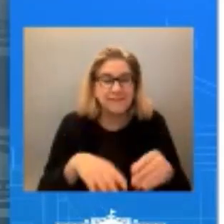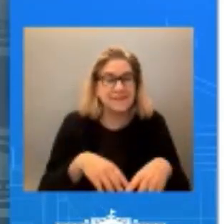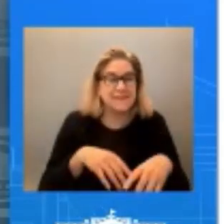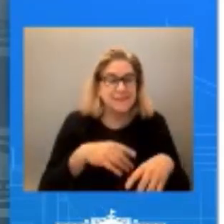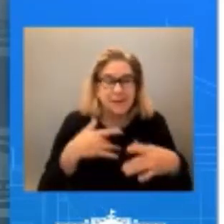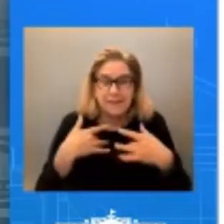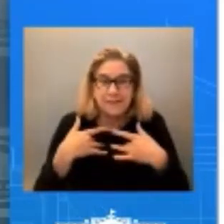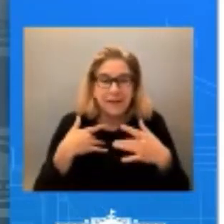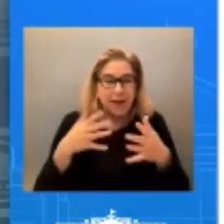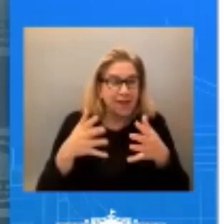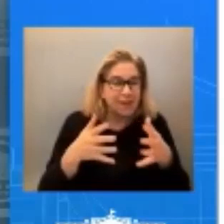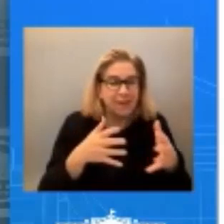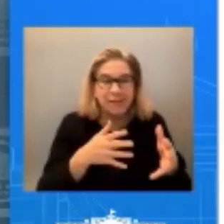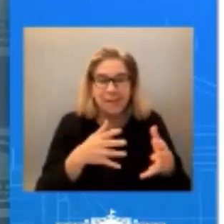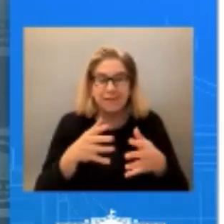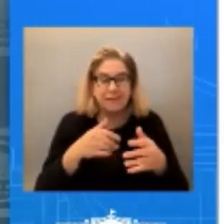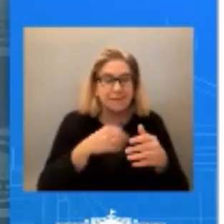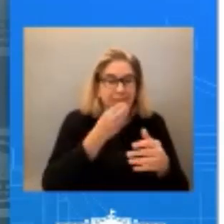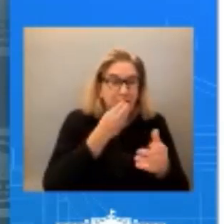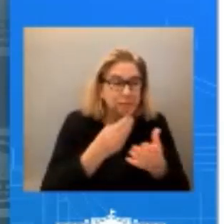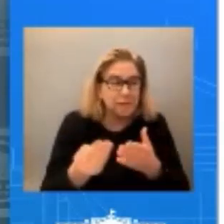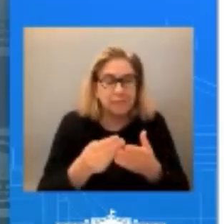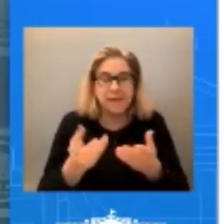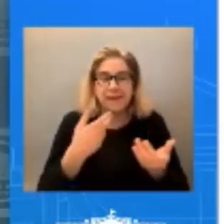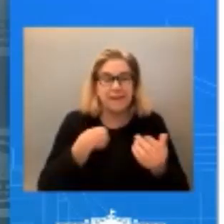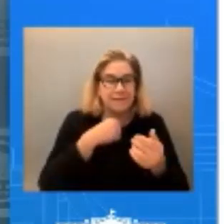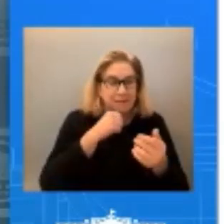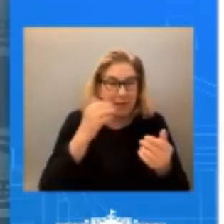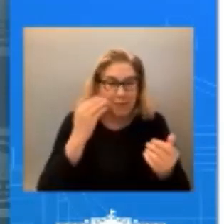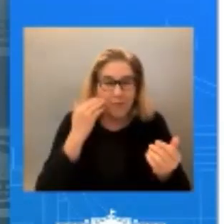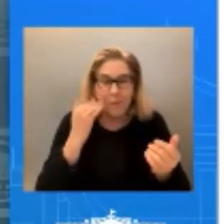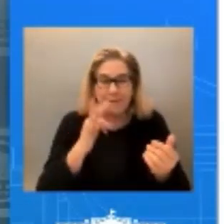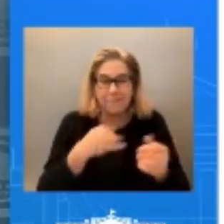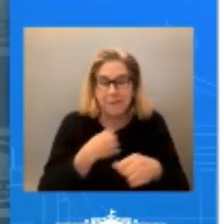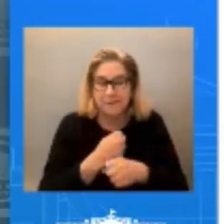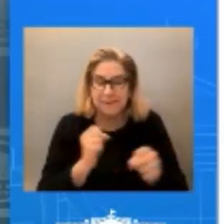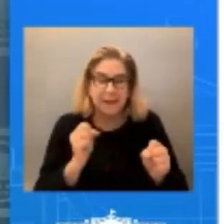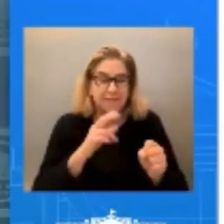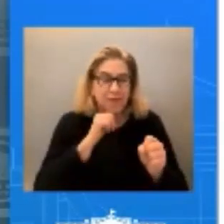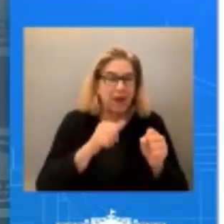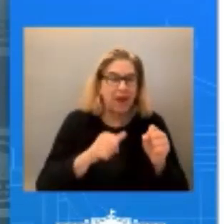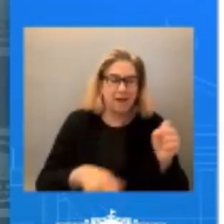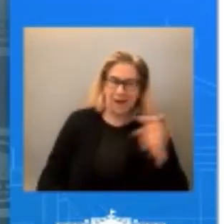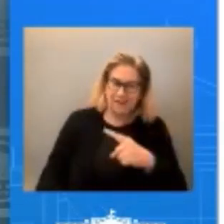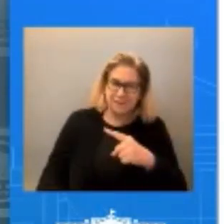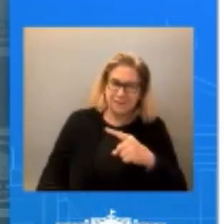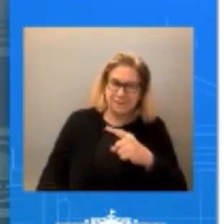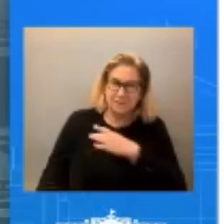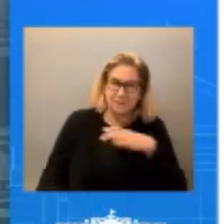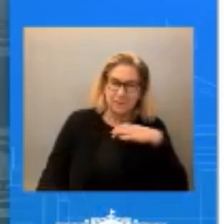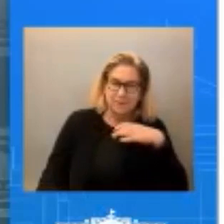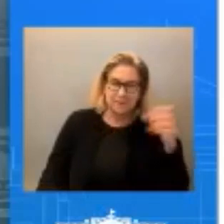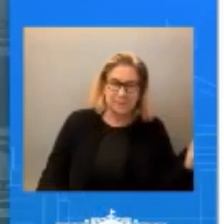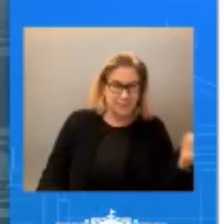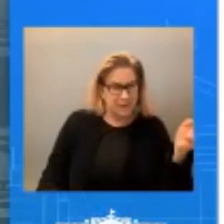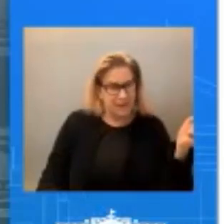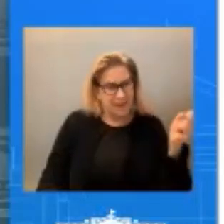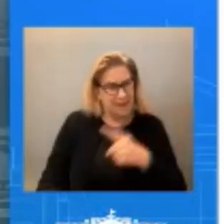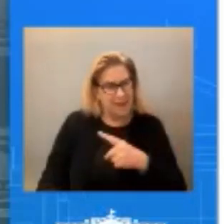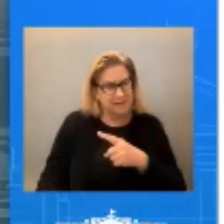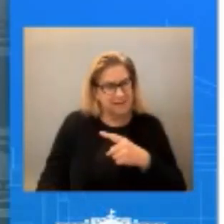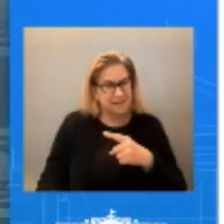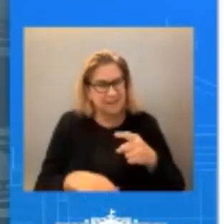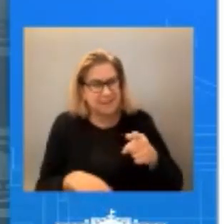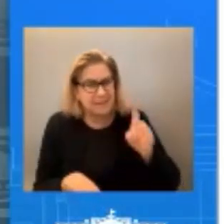to the grocery store and worried about gun violence. That is something that we should not have to deal with. And this is something, again, if you look at the president's record